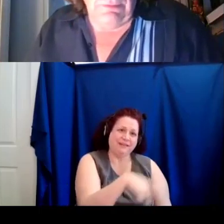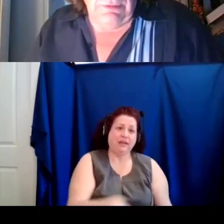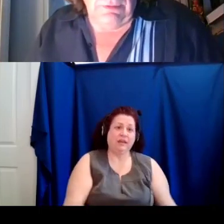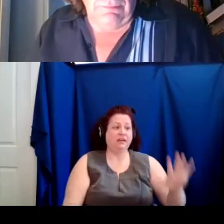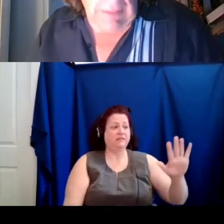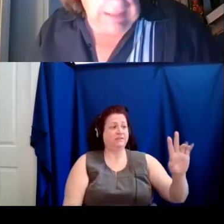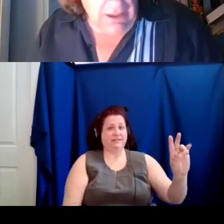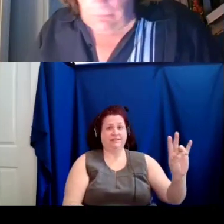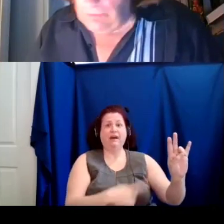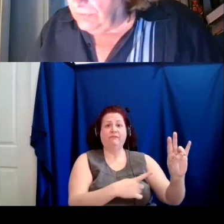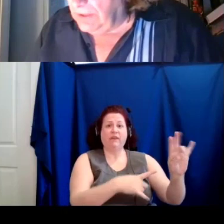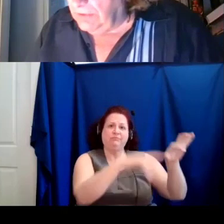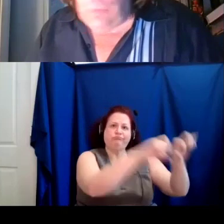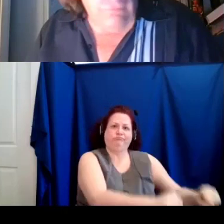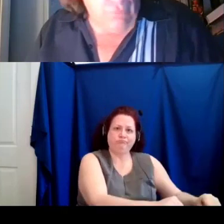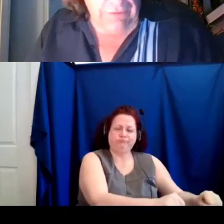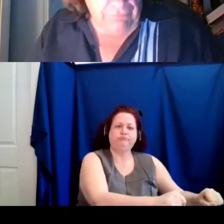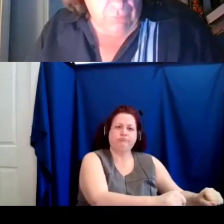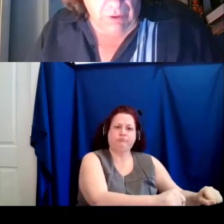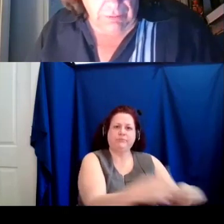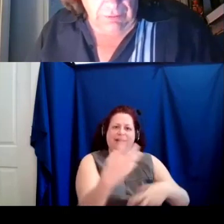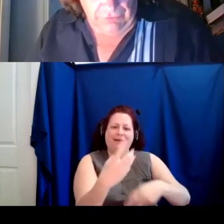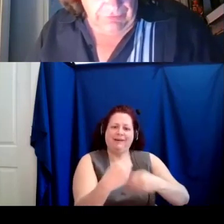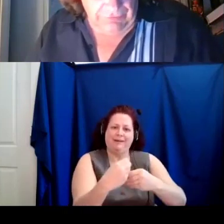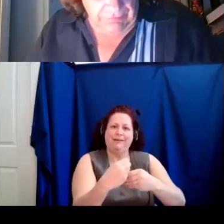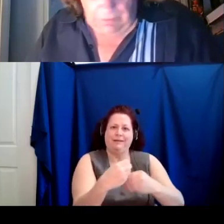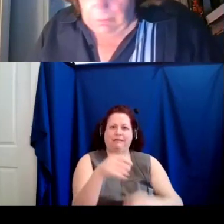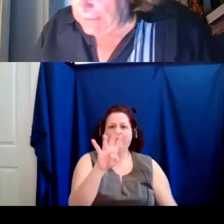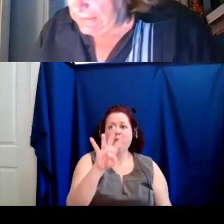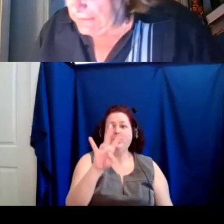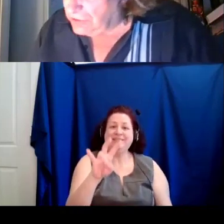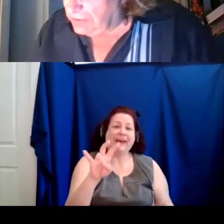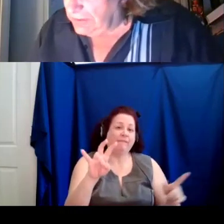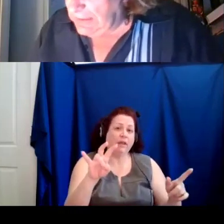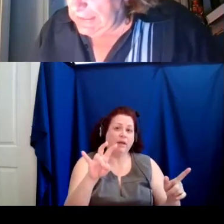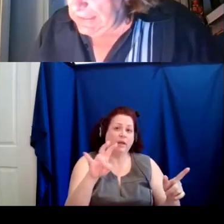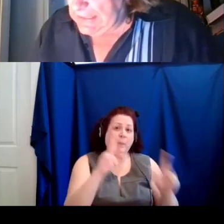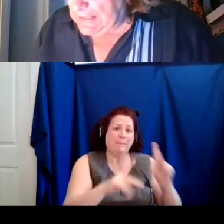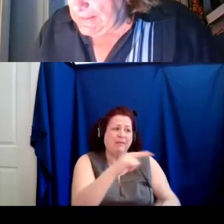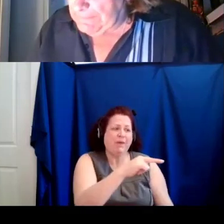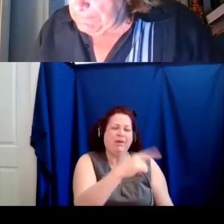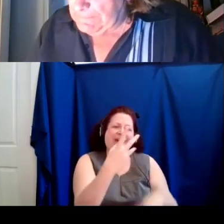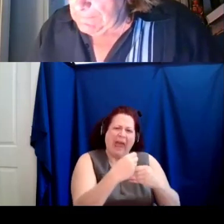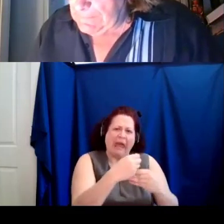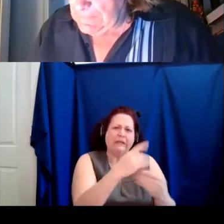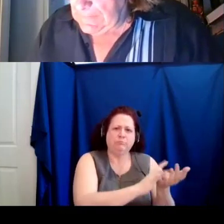57 mechanical restraints with 44 uses of medication.